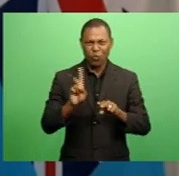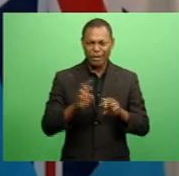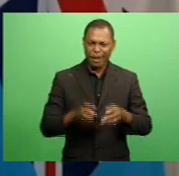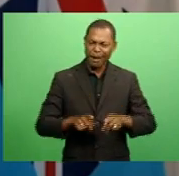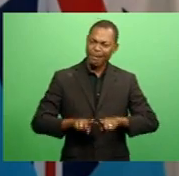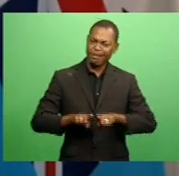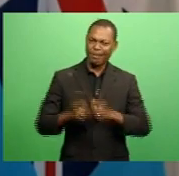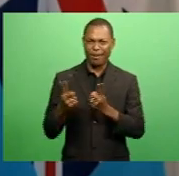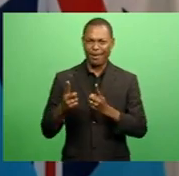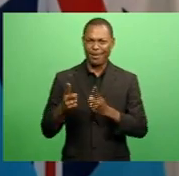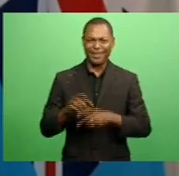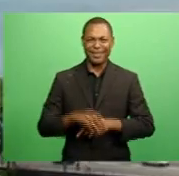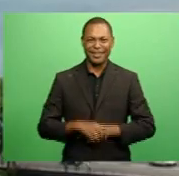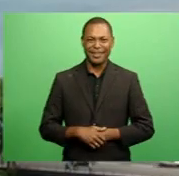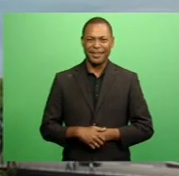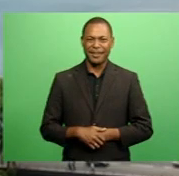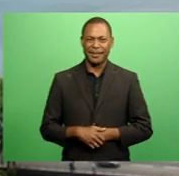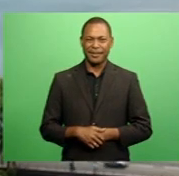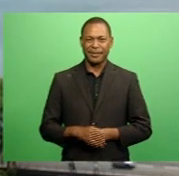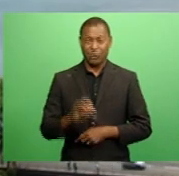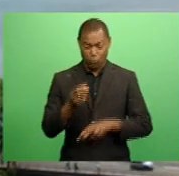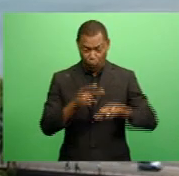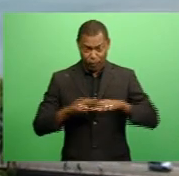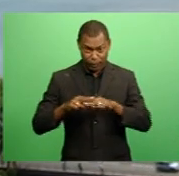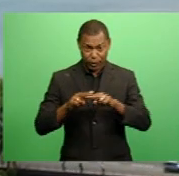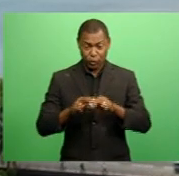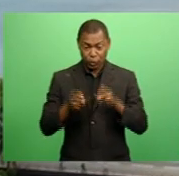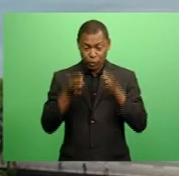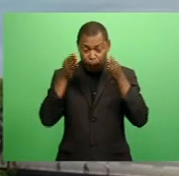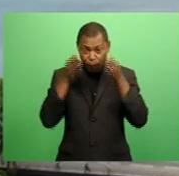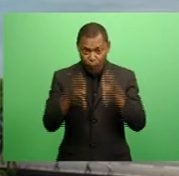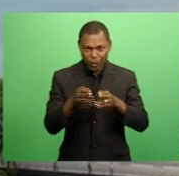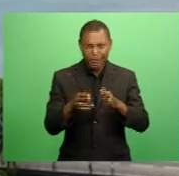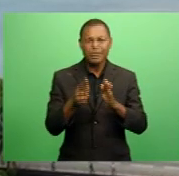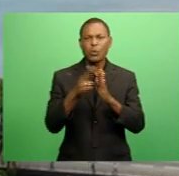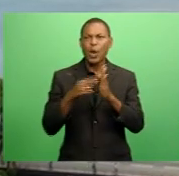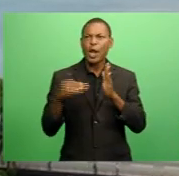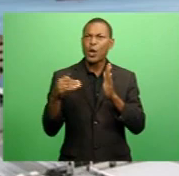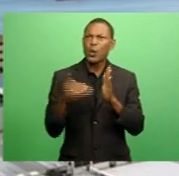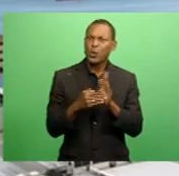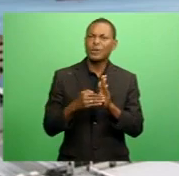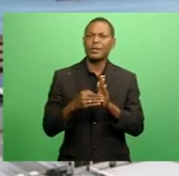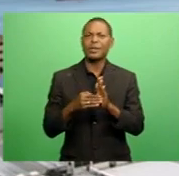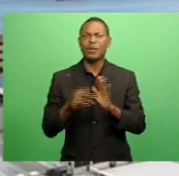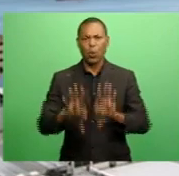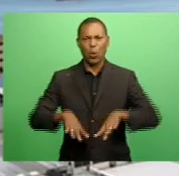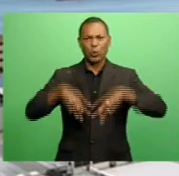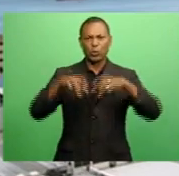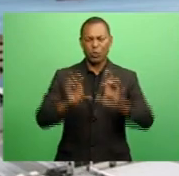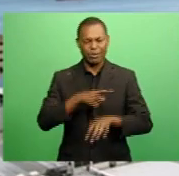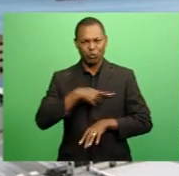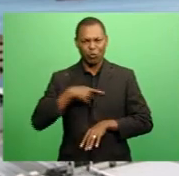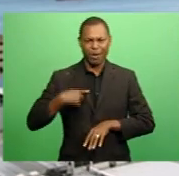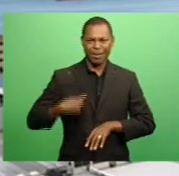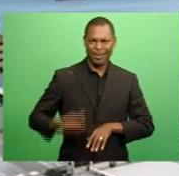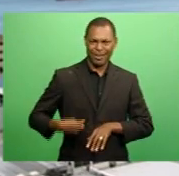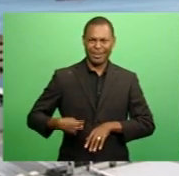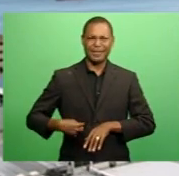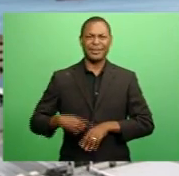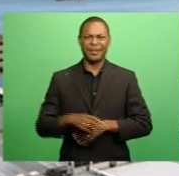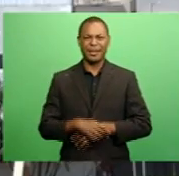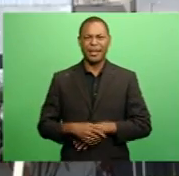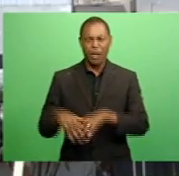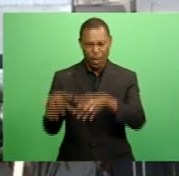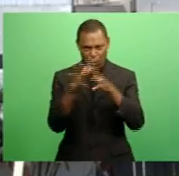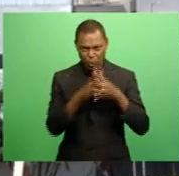uniqueness. Koya adds Fiji's focus is on Australian, New Zealand, Japanese, Chinese, Indonesia, US